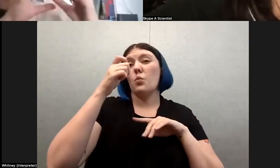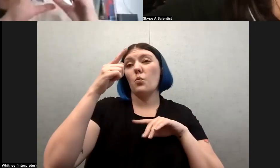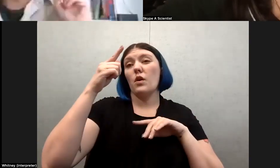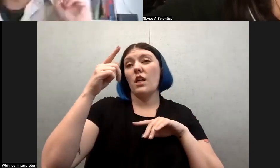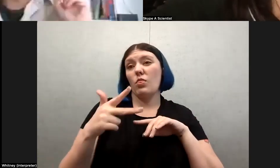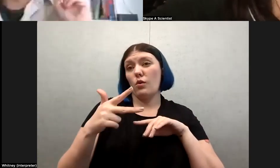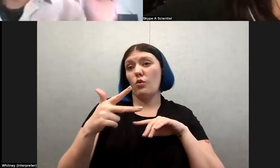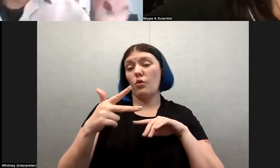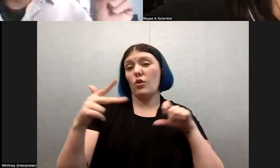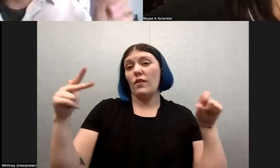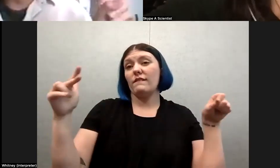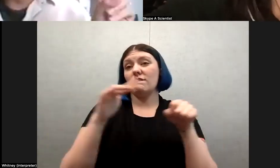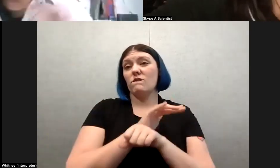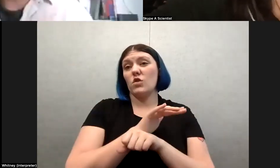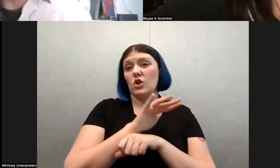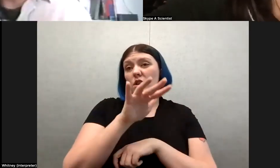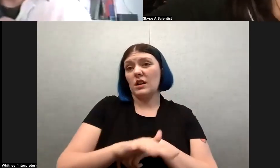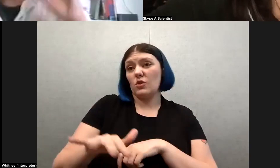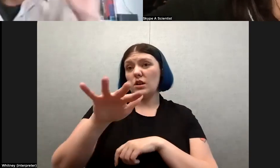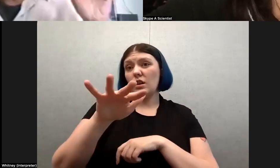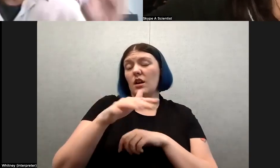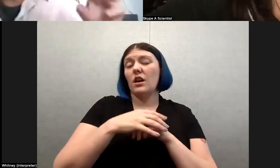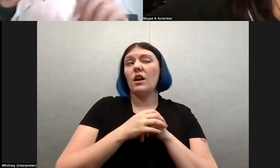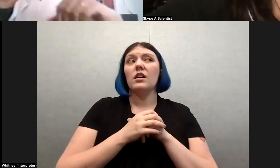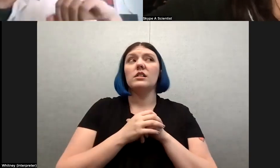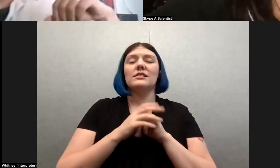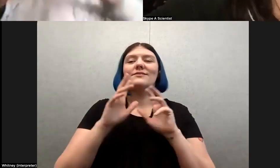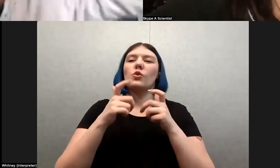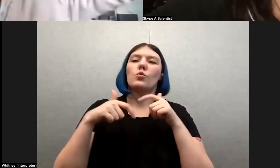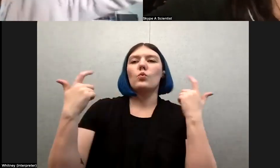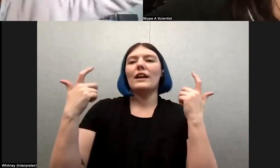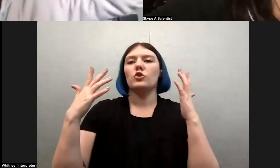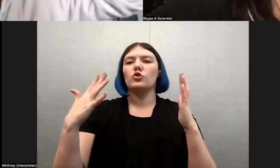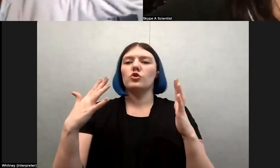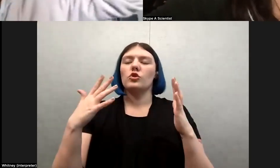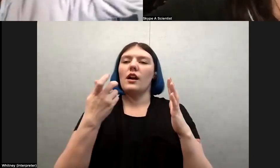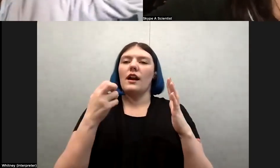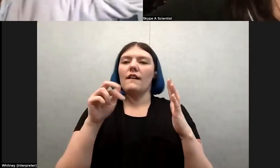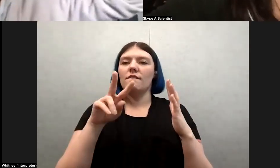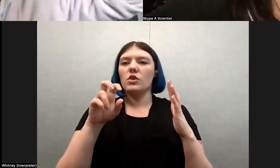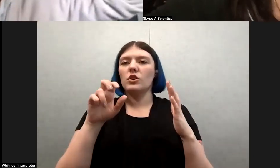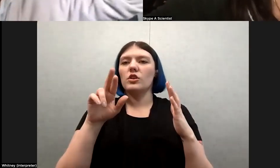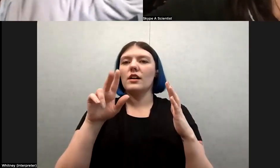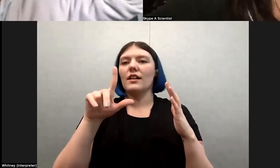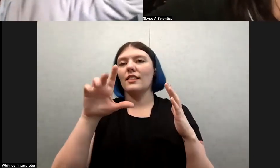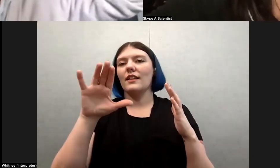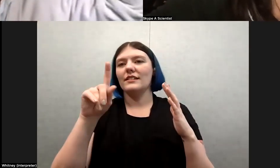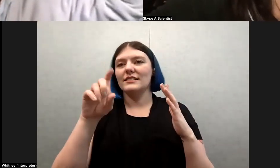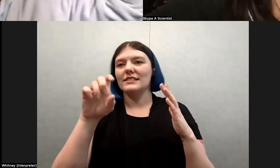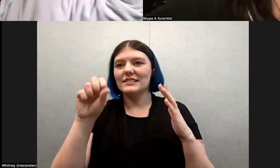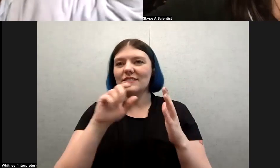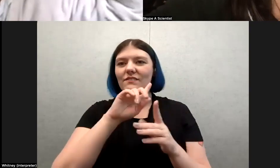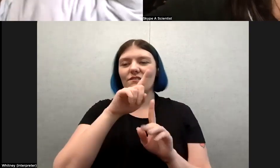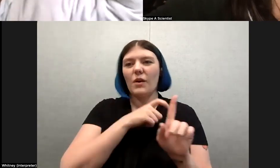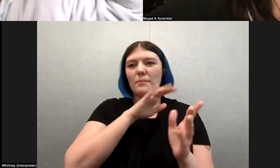the what we call the greater Everglades. So the greater Everglades extends all the way from Central Florida, which, to give